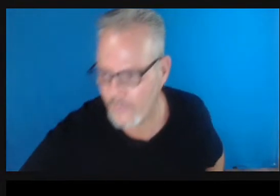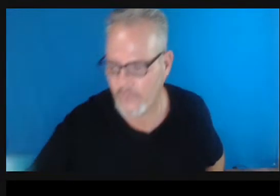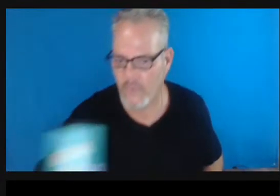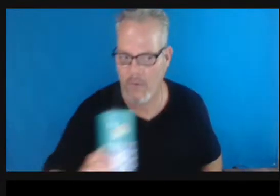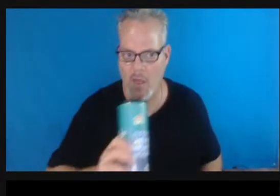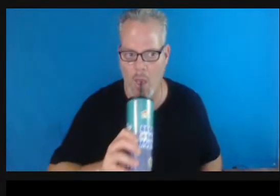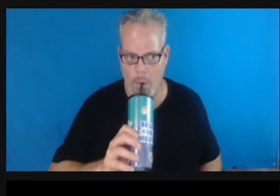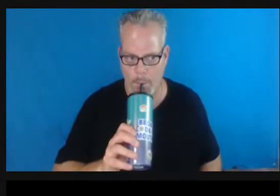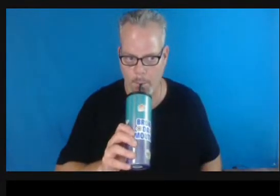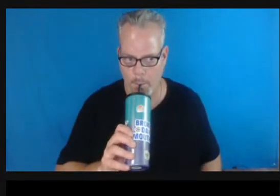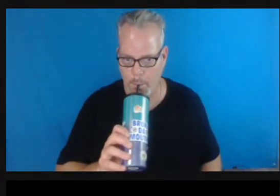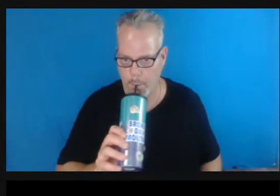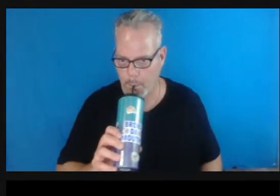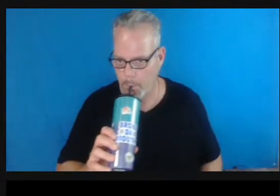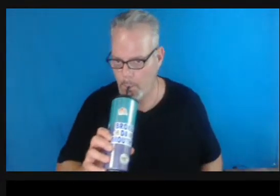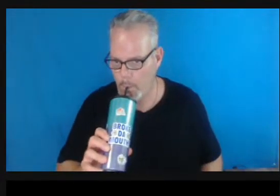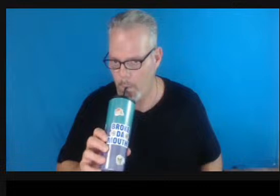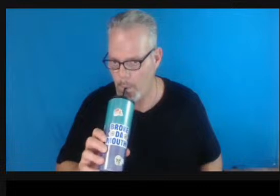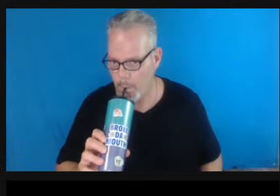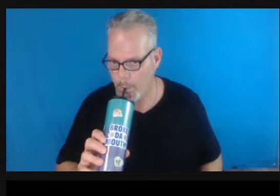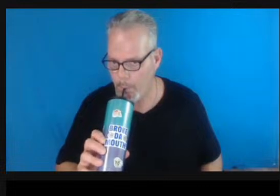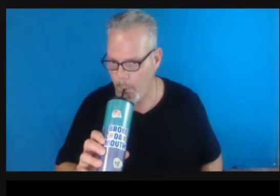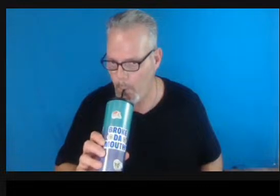in a little. So, yeah.